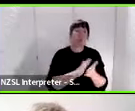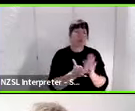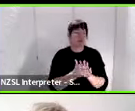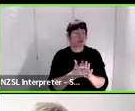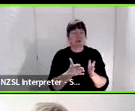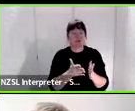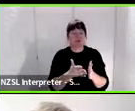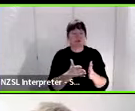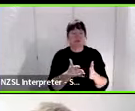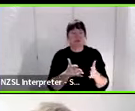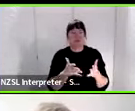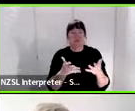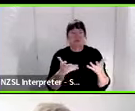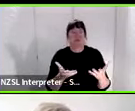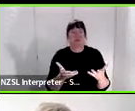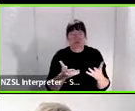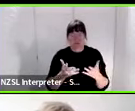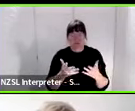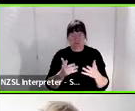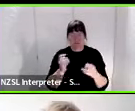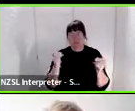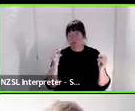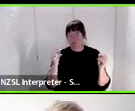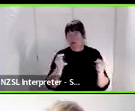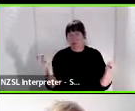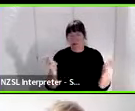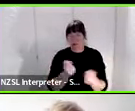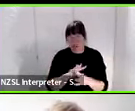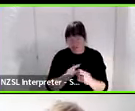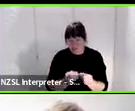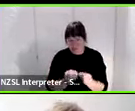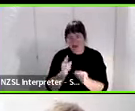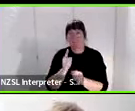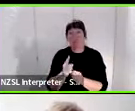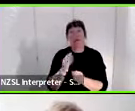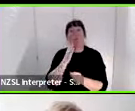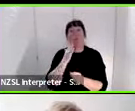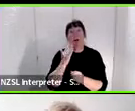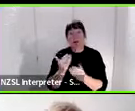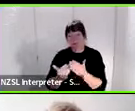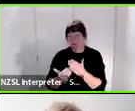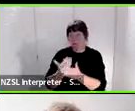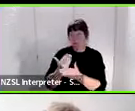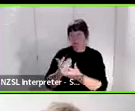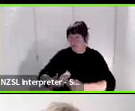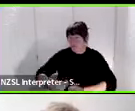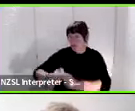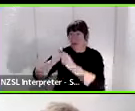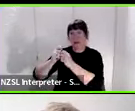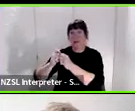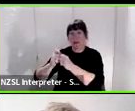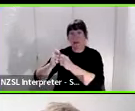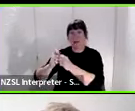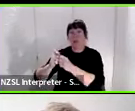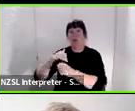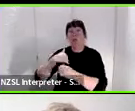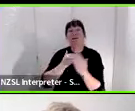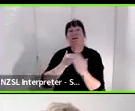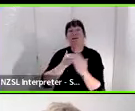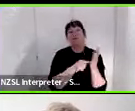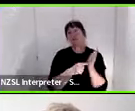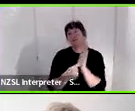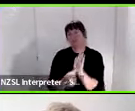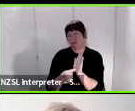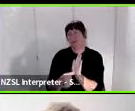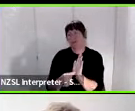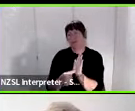and retrospectively change everything, but as those upgrades happen, if we don't have the rules and regulations in there, then we